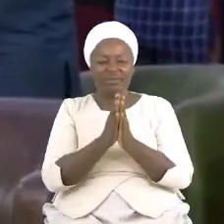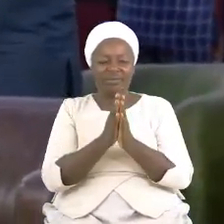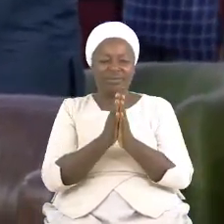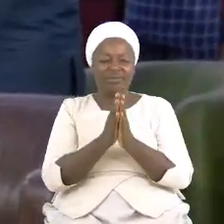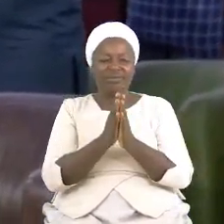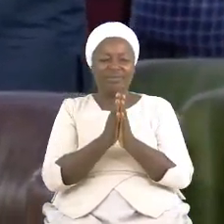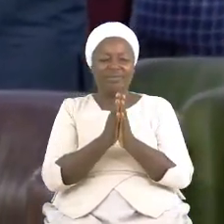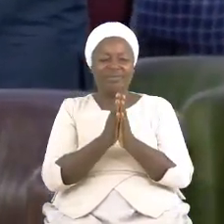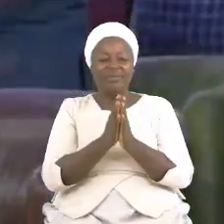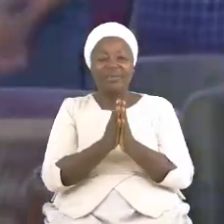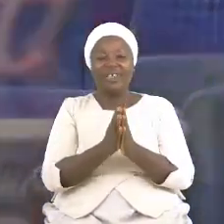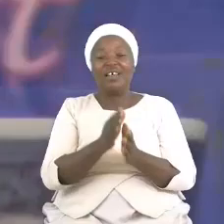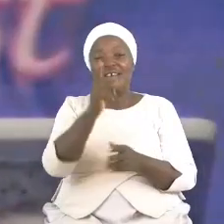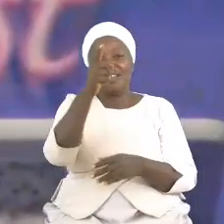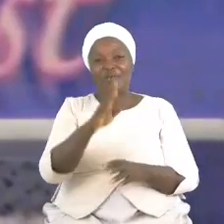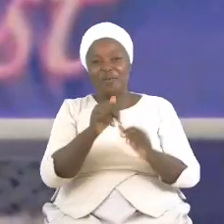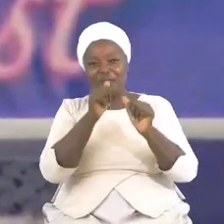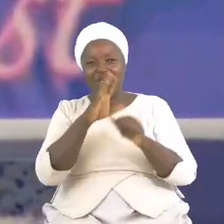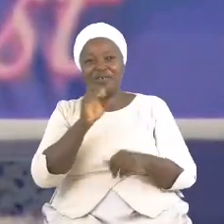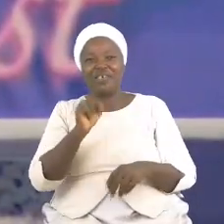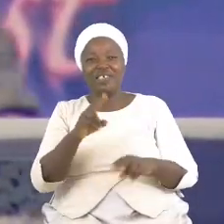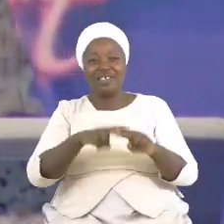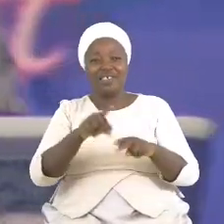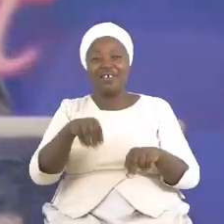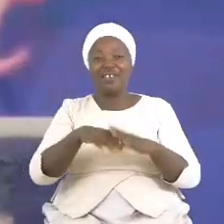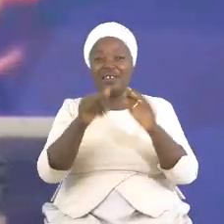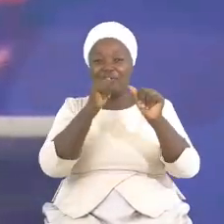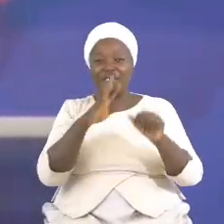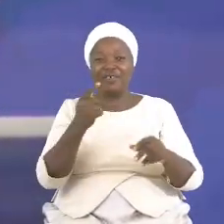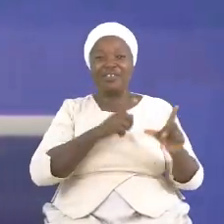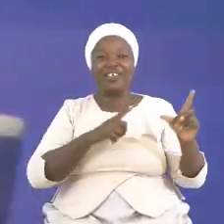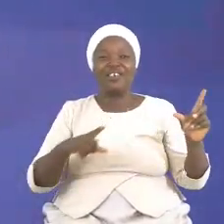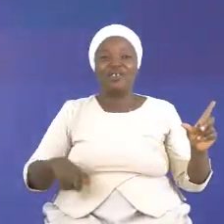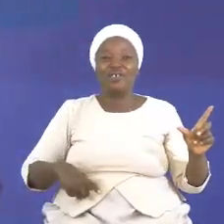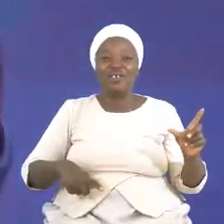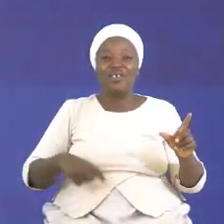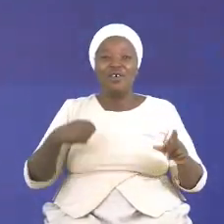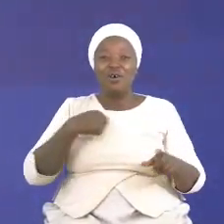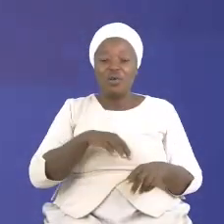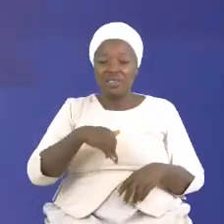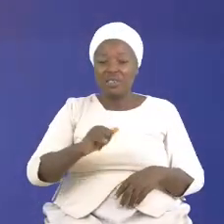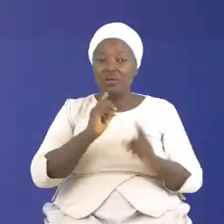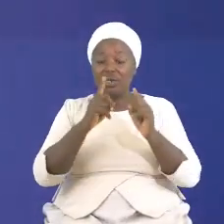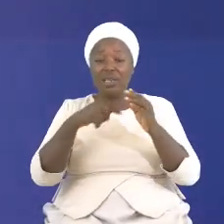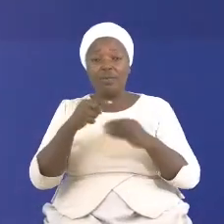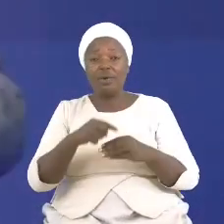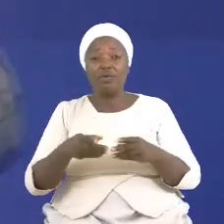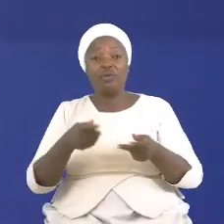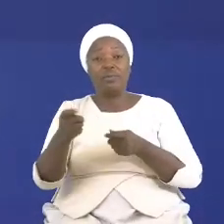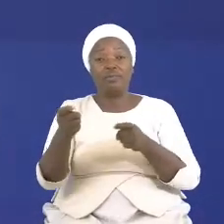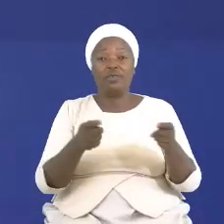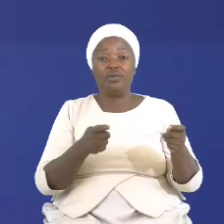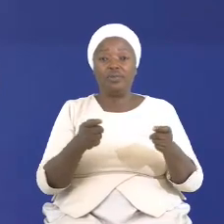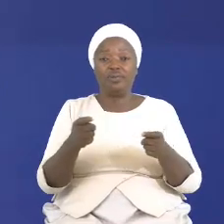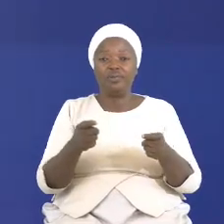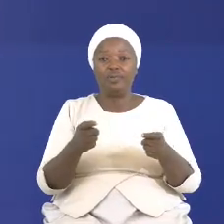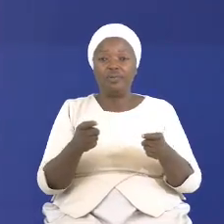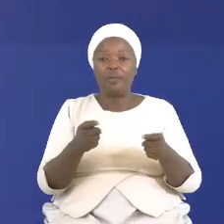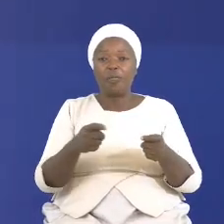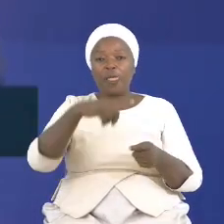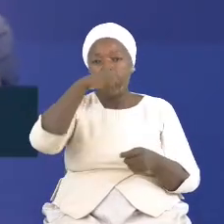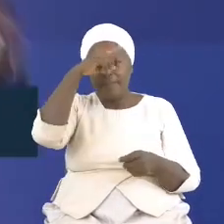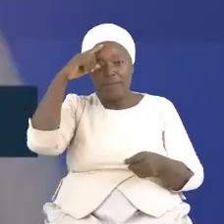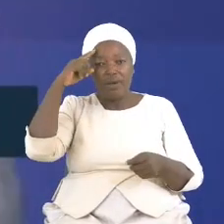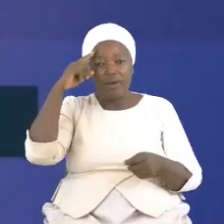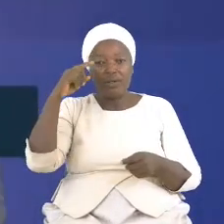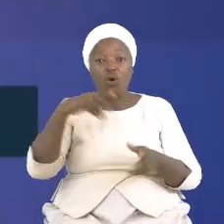God bless you. Sit down in the blessing of the Lord. We're still talking about dominion. Because this whole